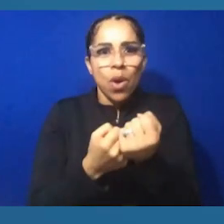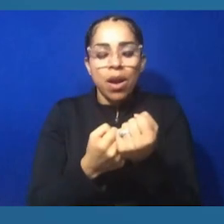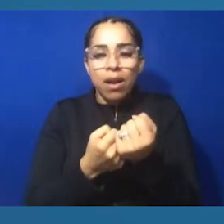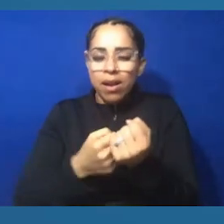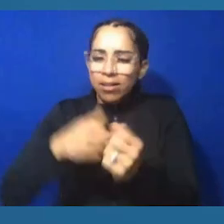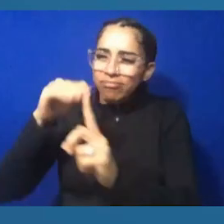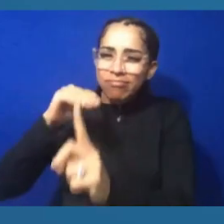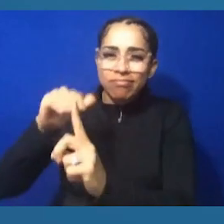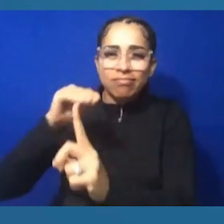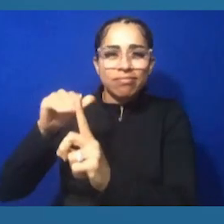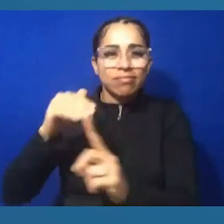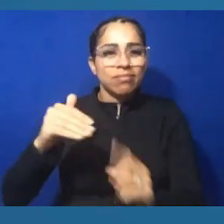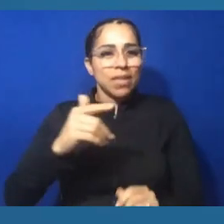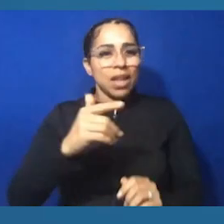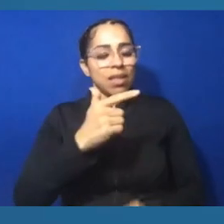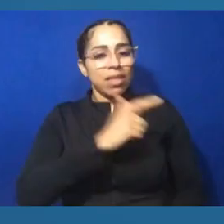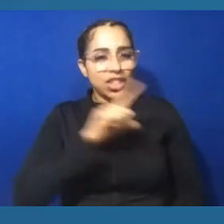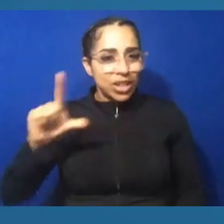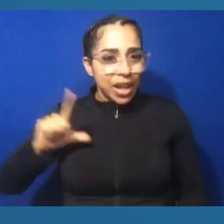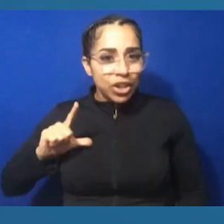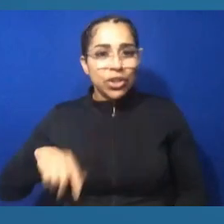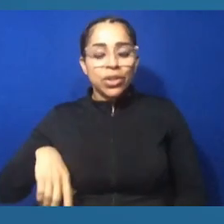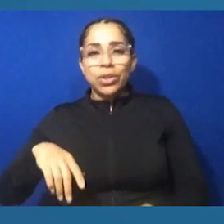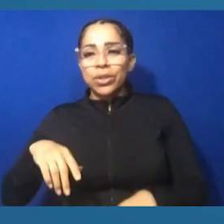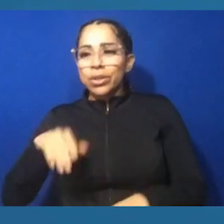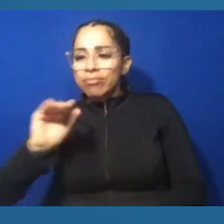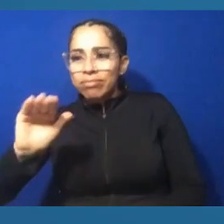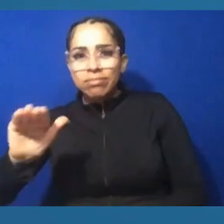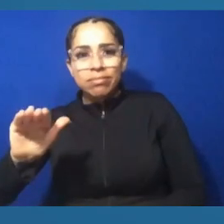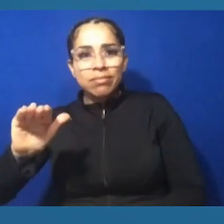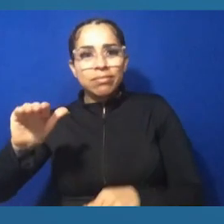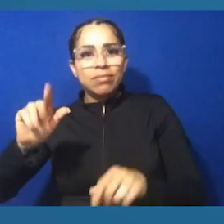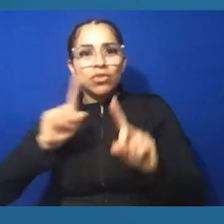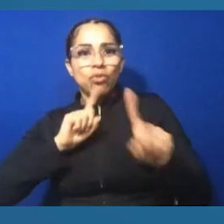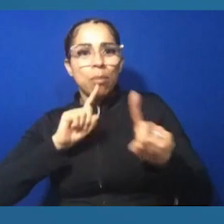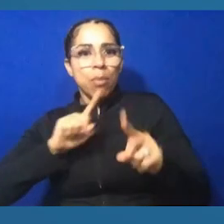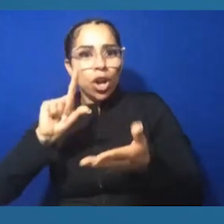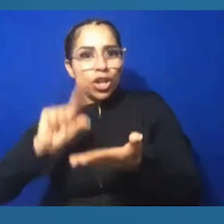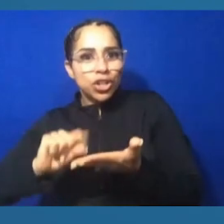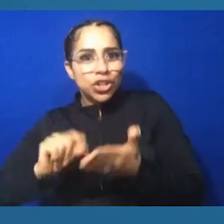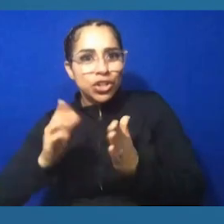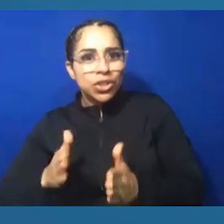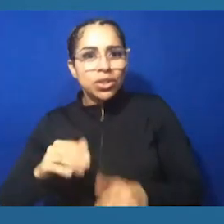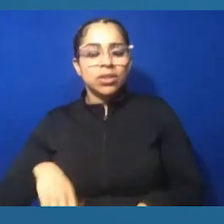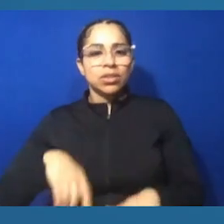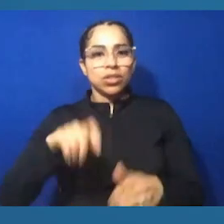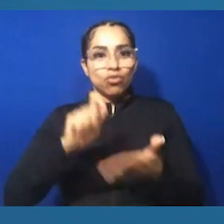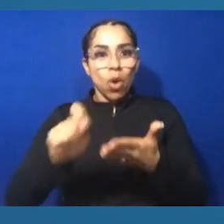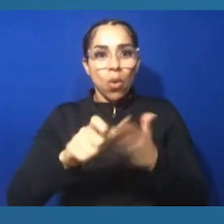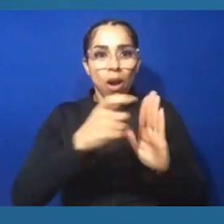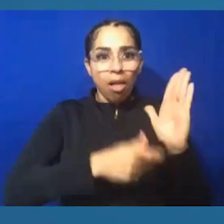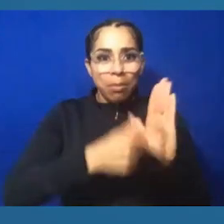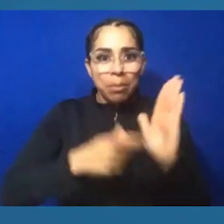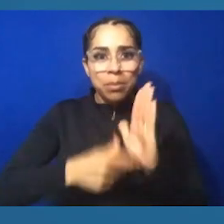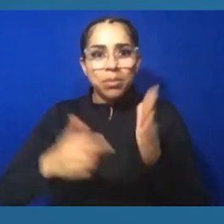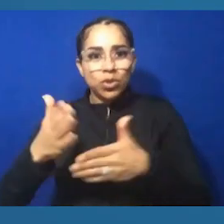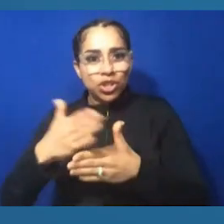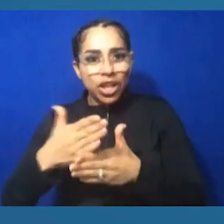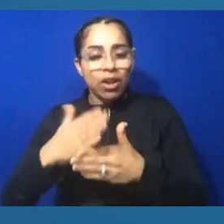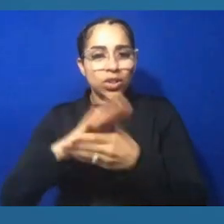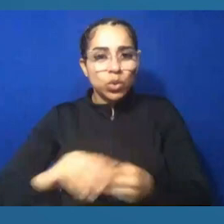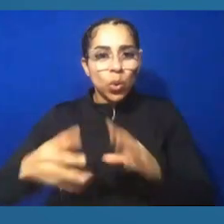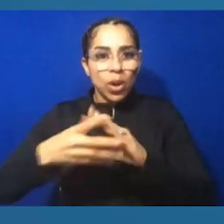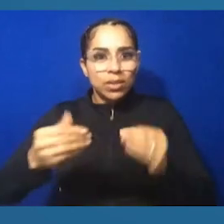You spoke with the journalists. You wrote columns. You told your stories. And you brought this story to the forefront and